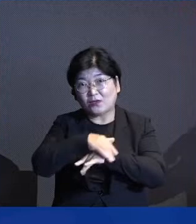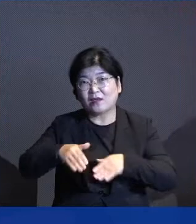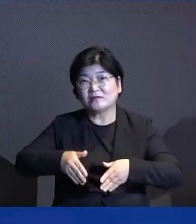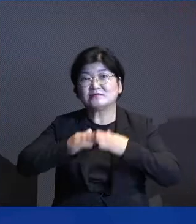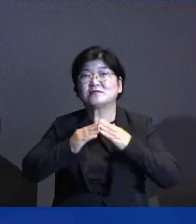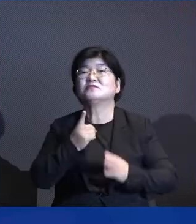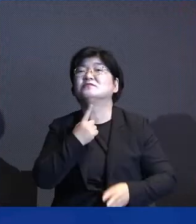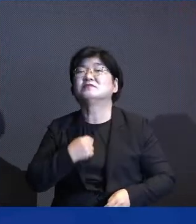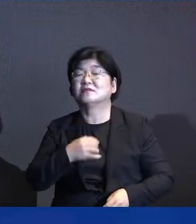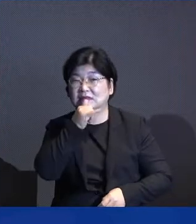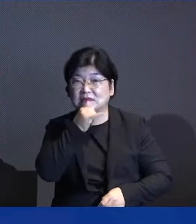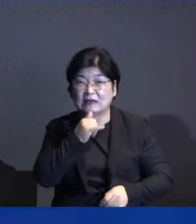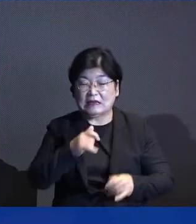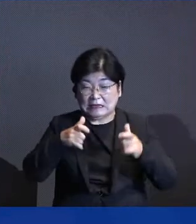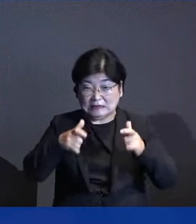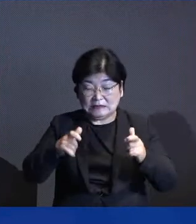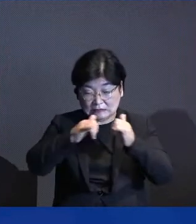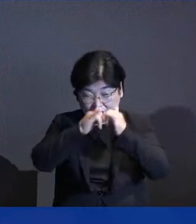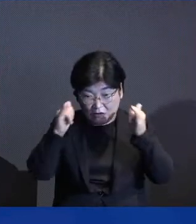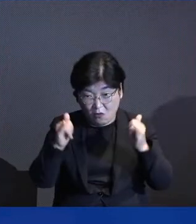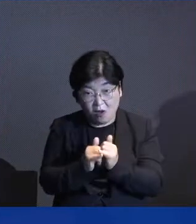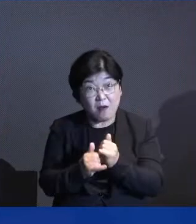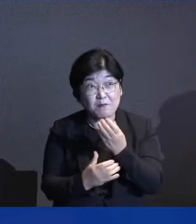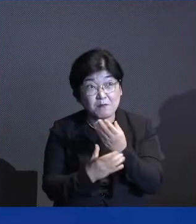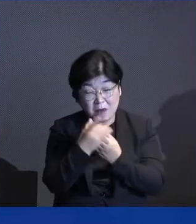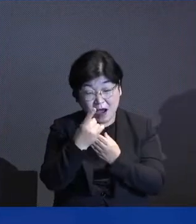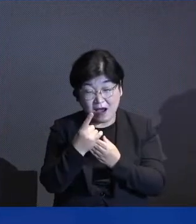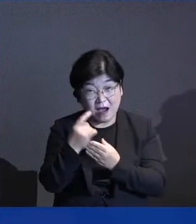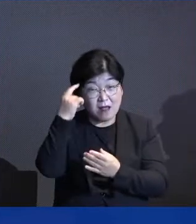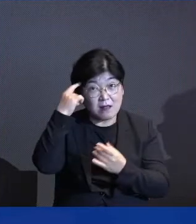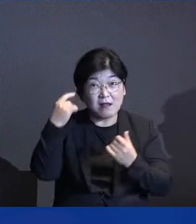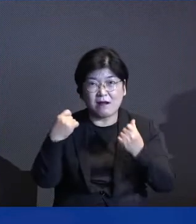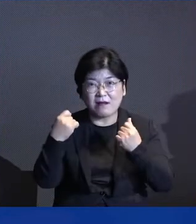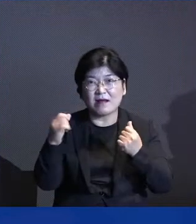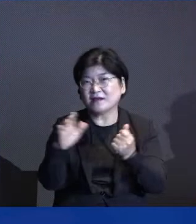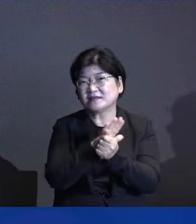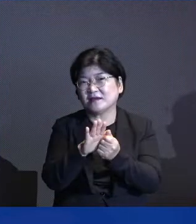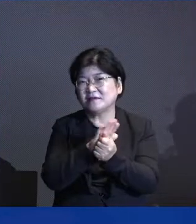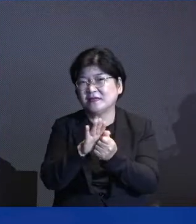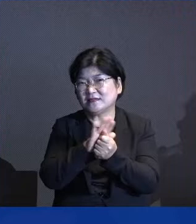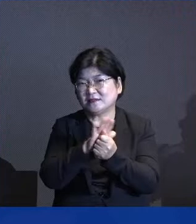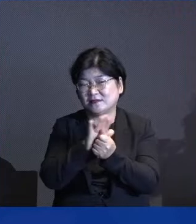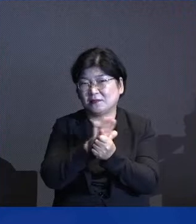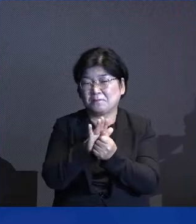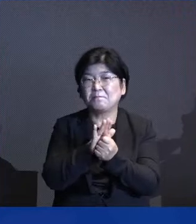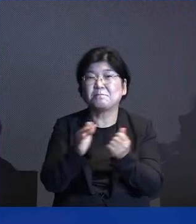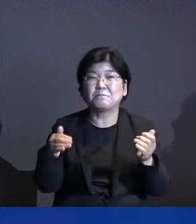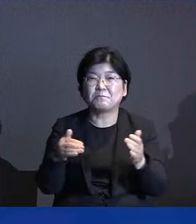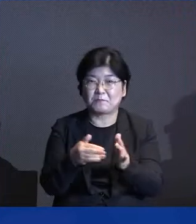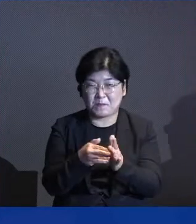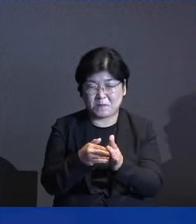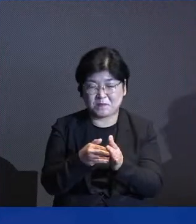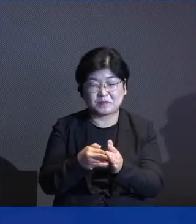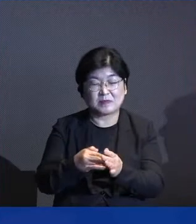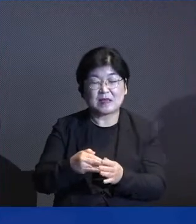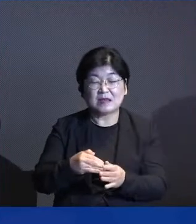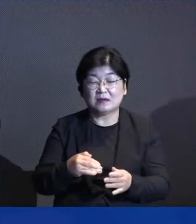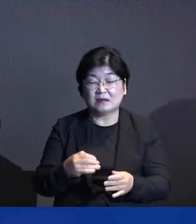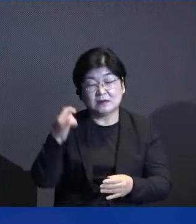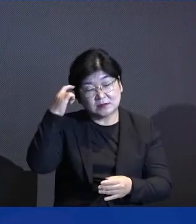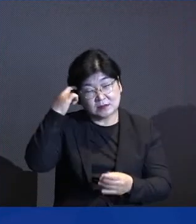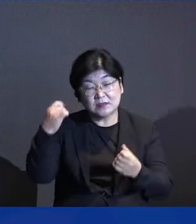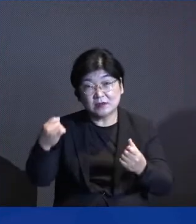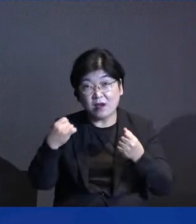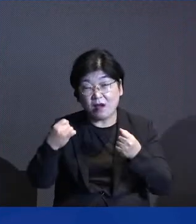in the community. So the main goals of this center is to plan, establish, coordinate, and